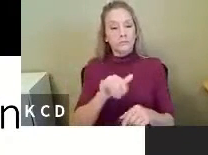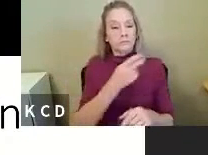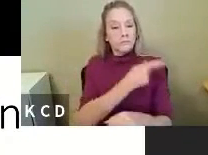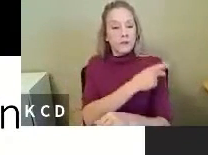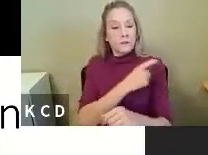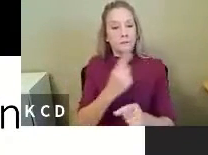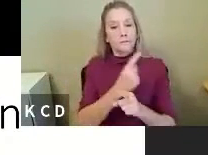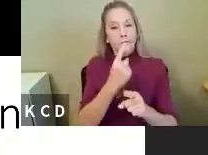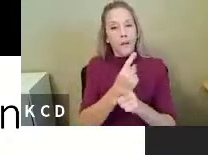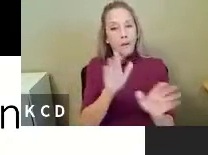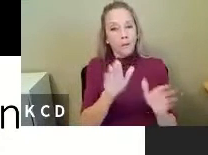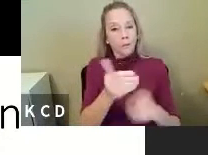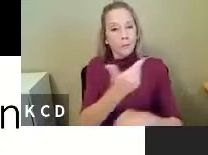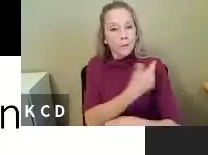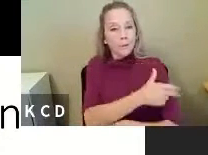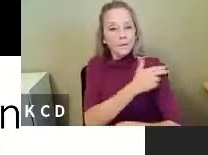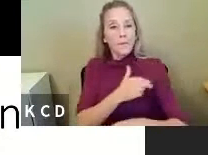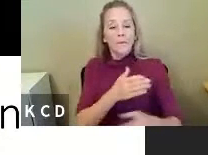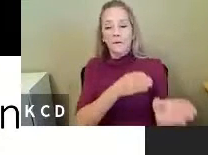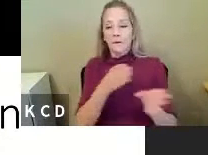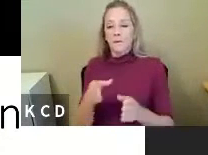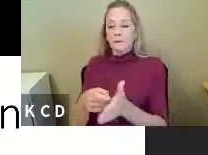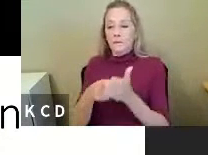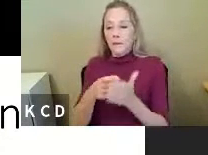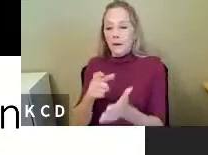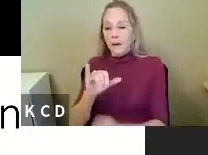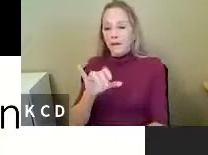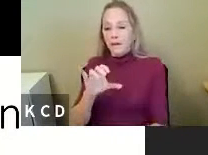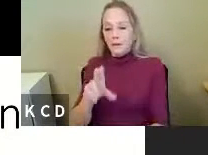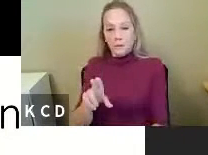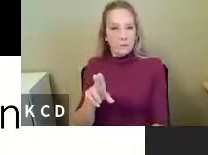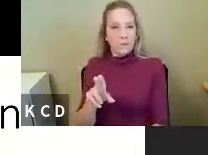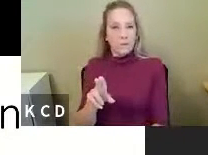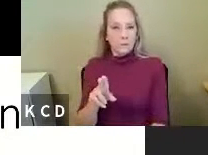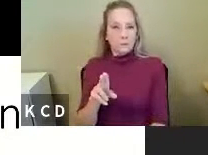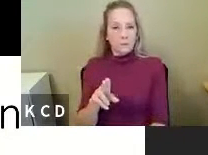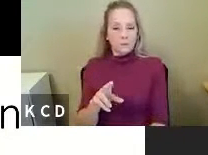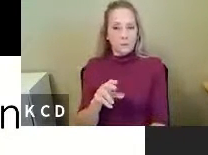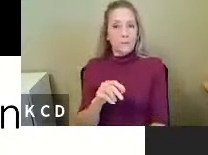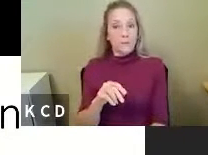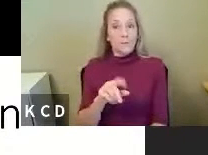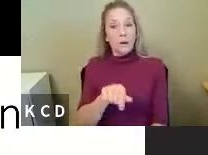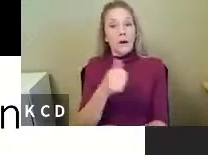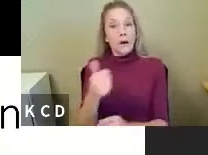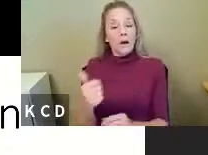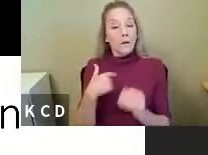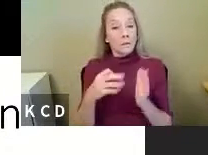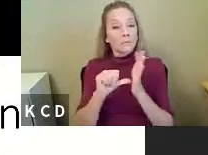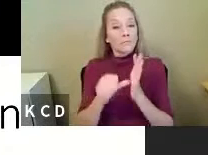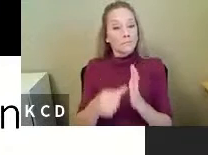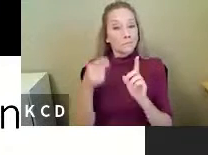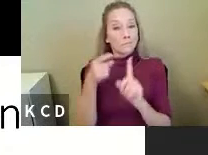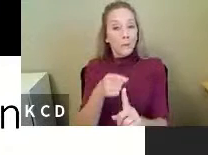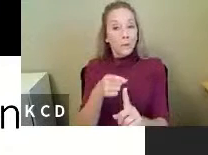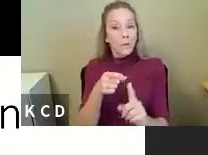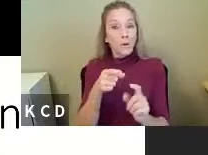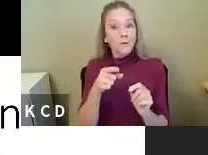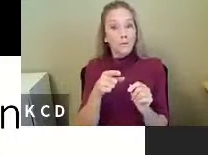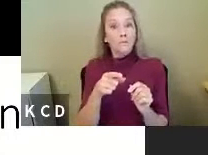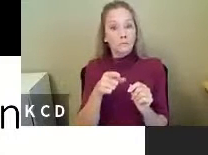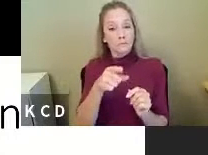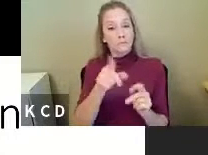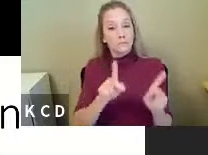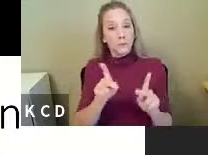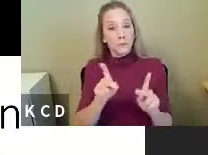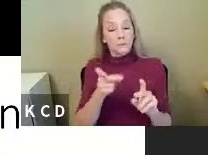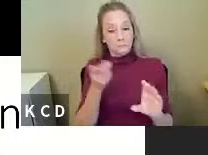room and patients who require an intensive care unit. The other point I do want to make is every one of these people who are admitted